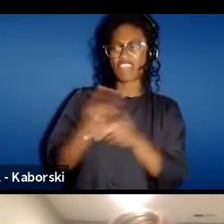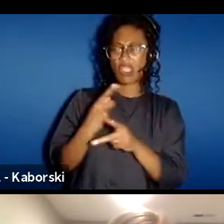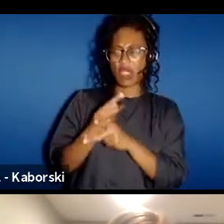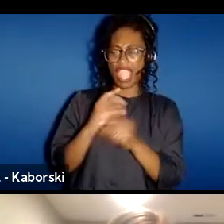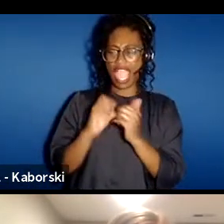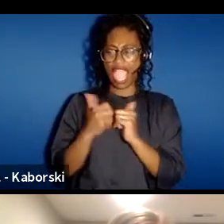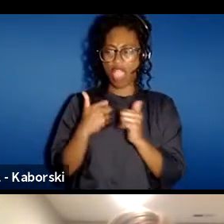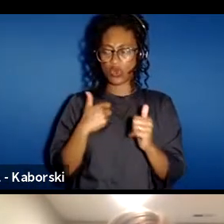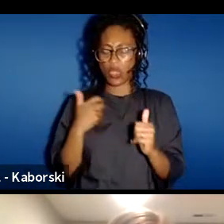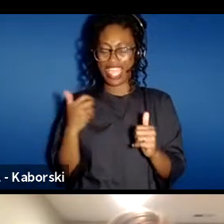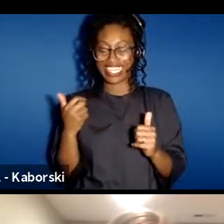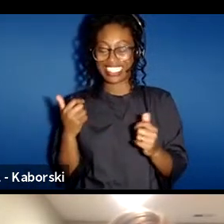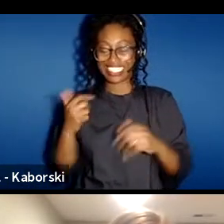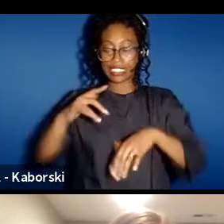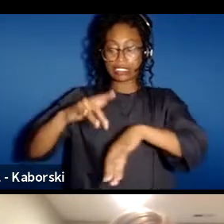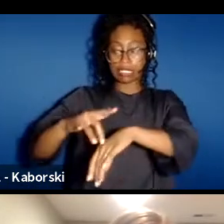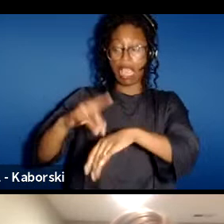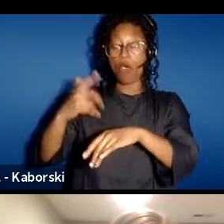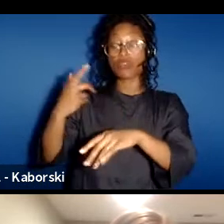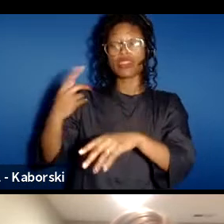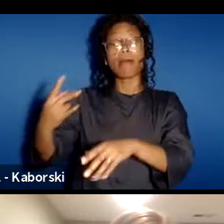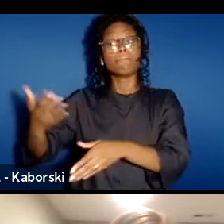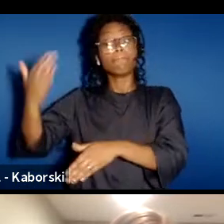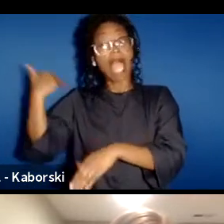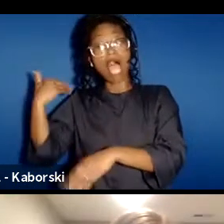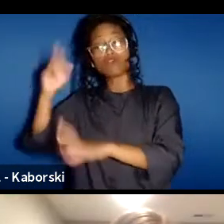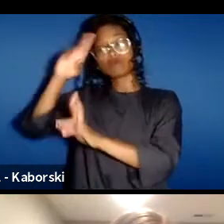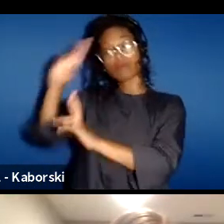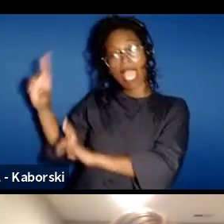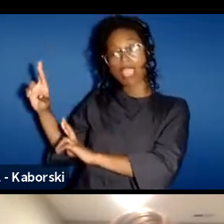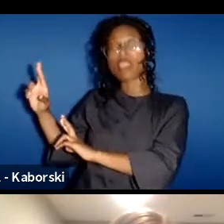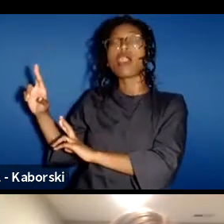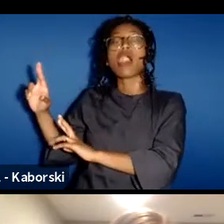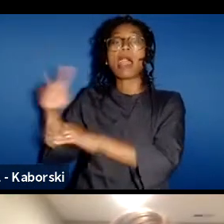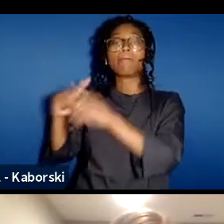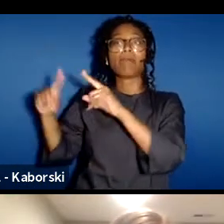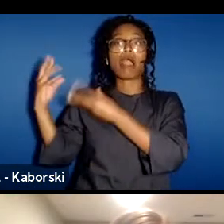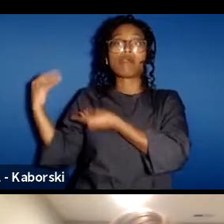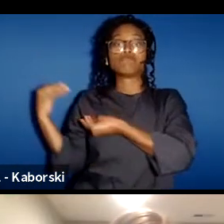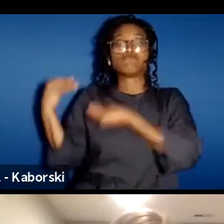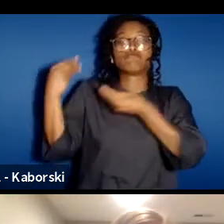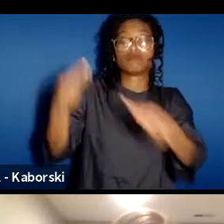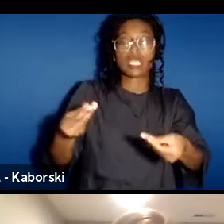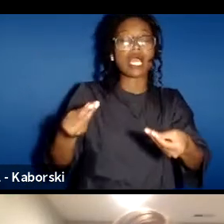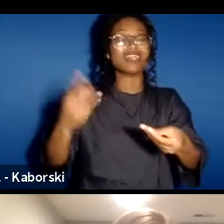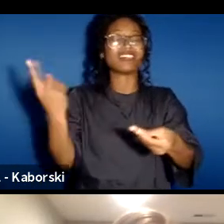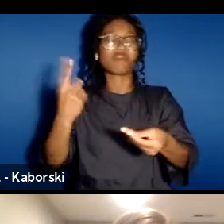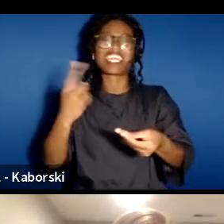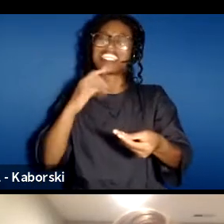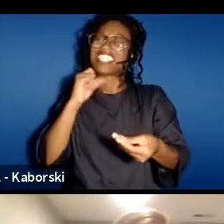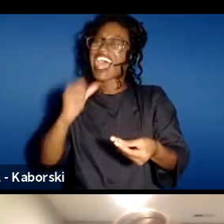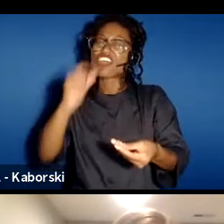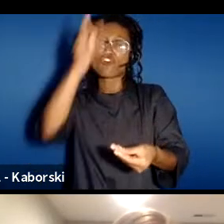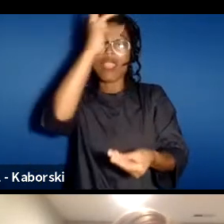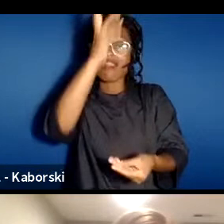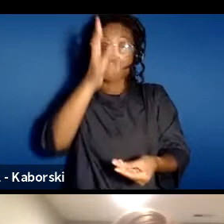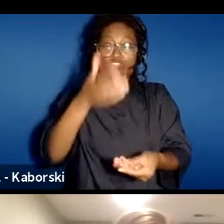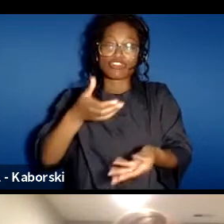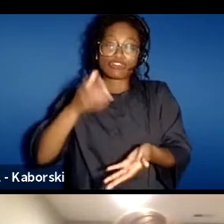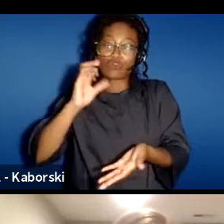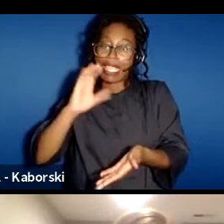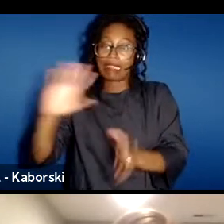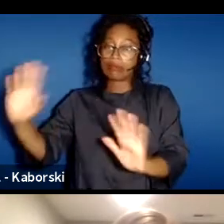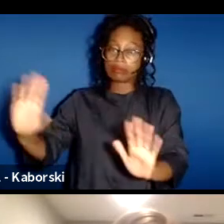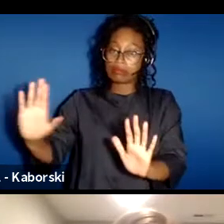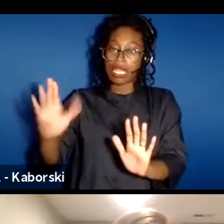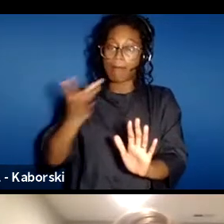touches on the past but is still relevant? Because you don't want to have something that's a dusty grandfather type product. And you're always thinking about